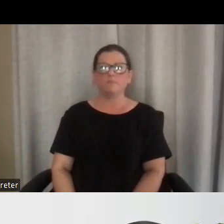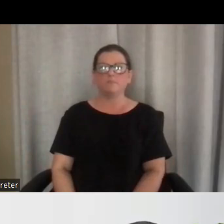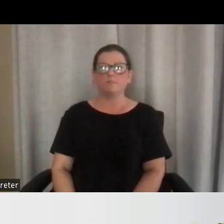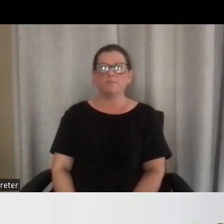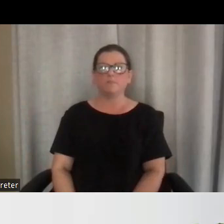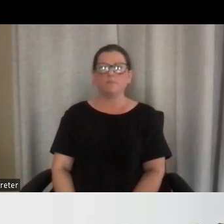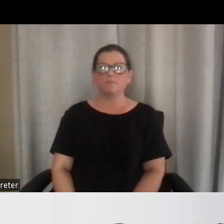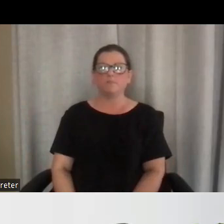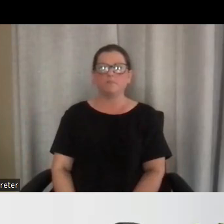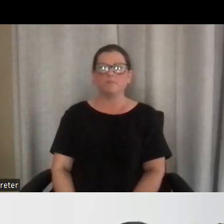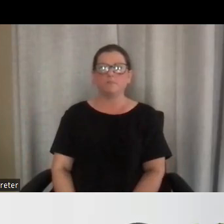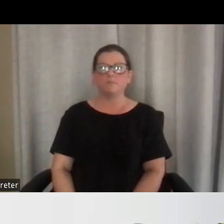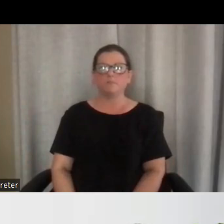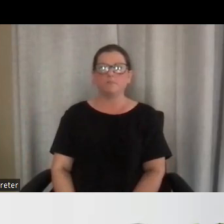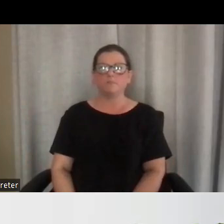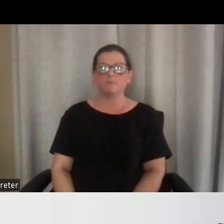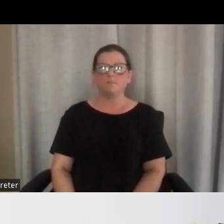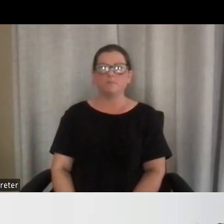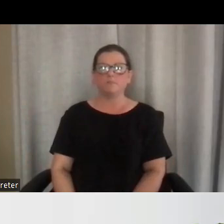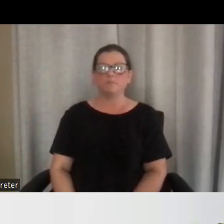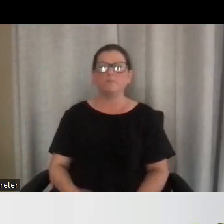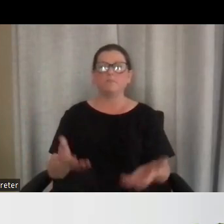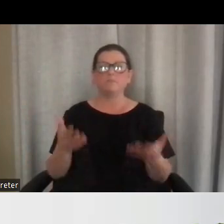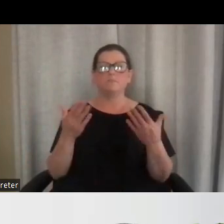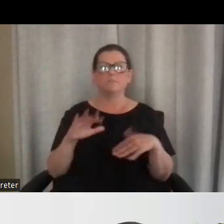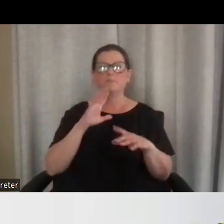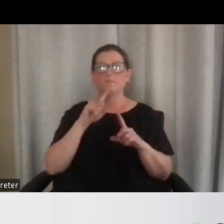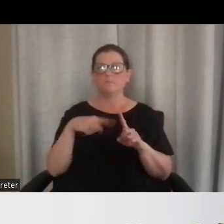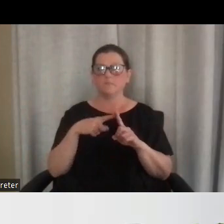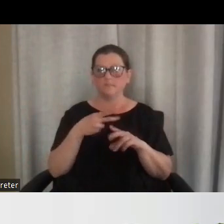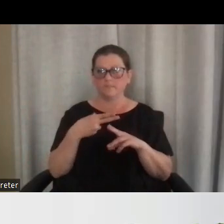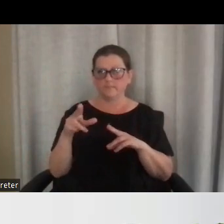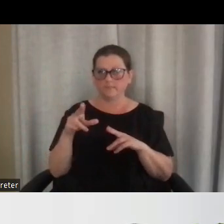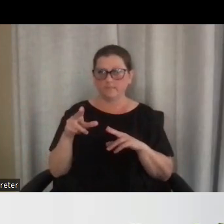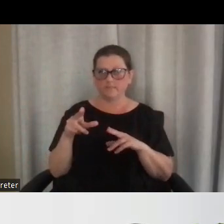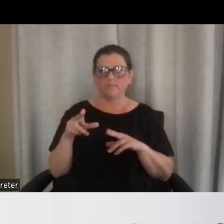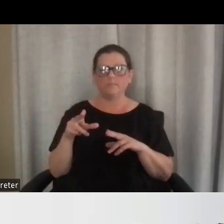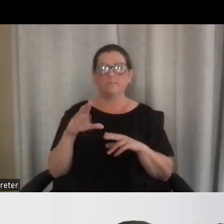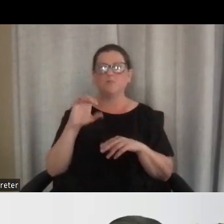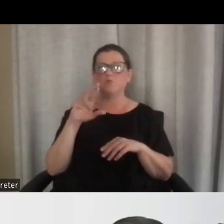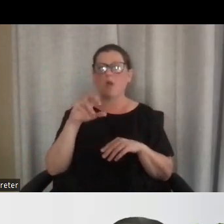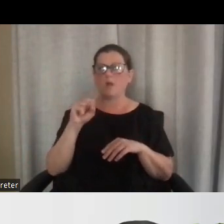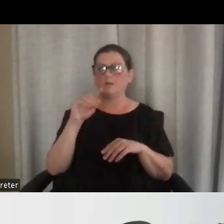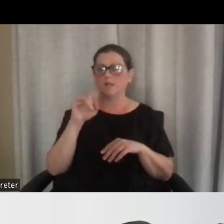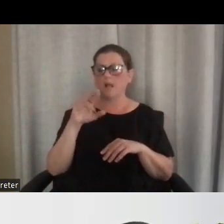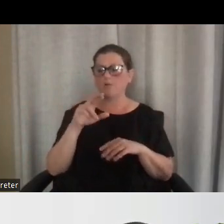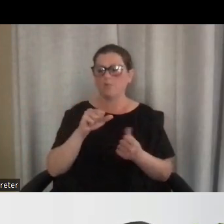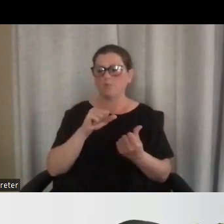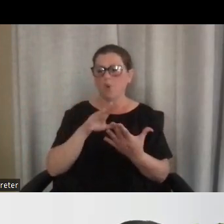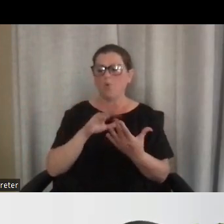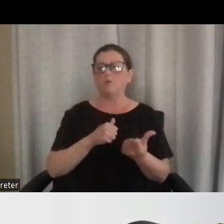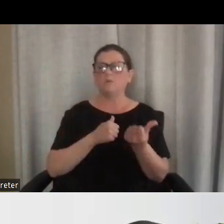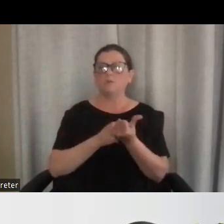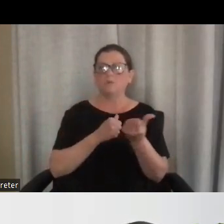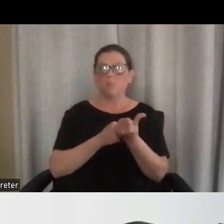So the next section I want to talk about briefly is how cross-sector approaches can support individuals, families,